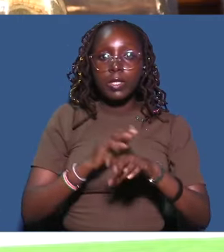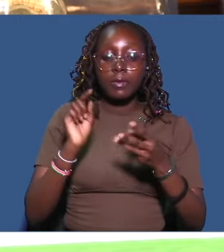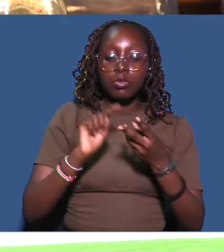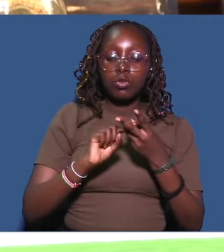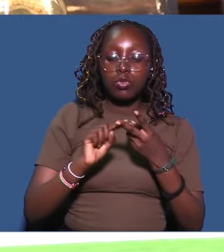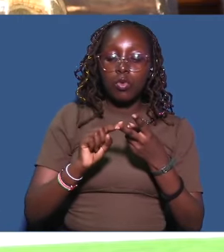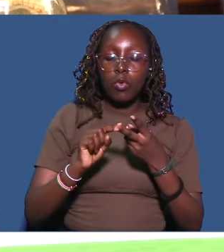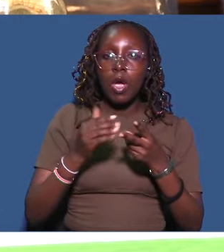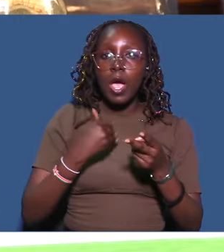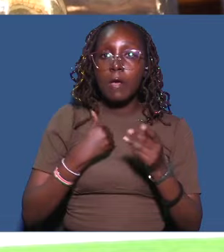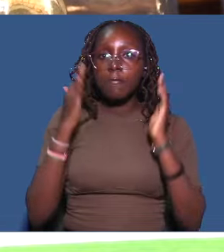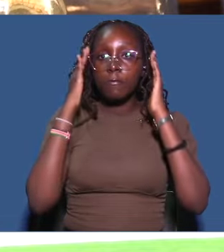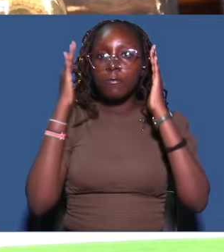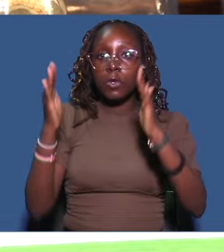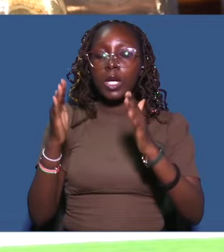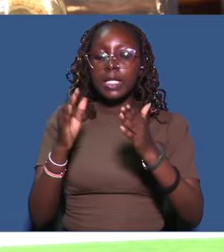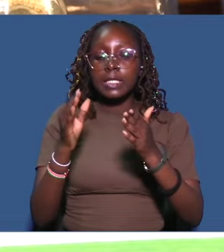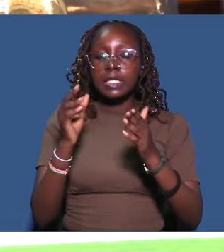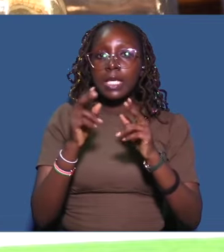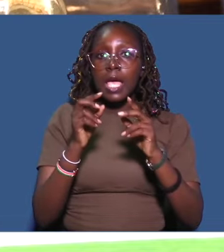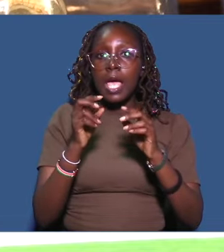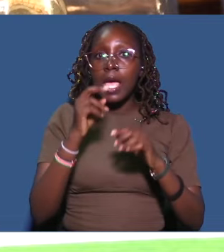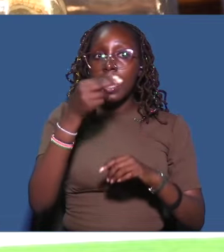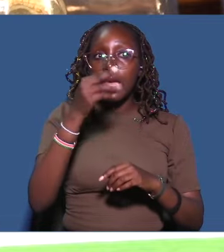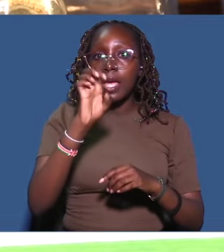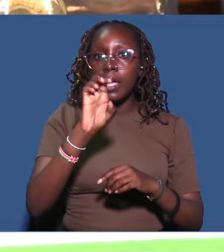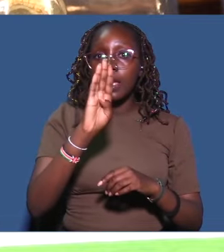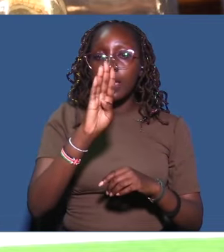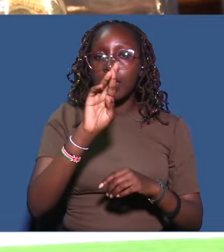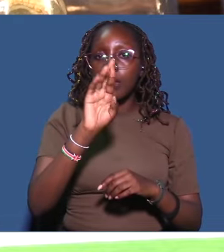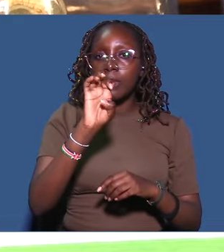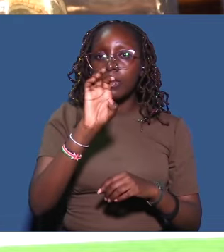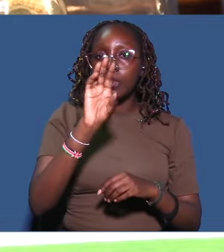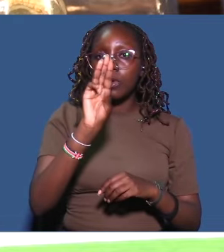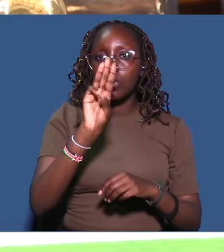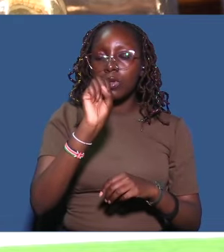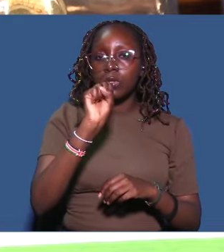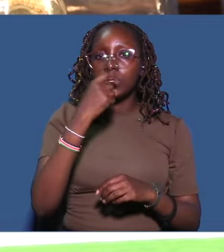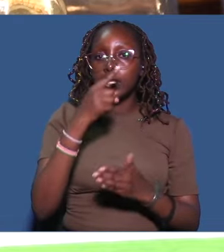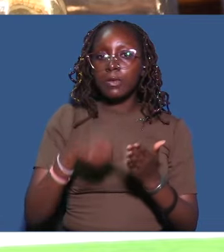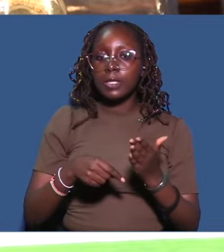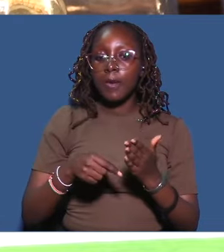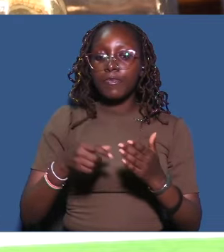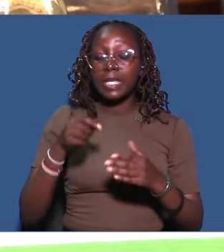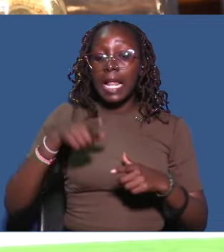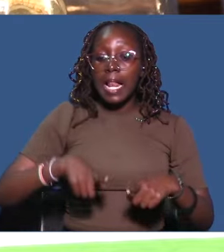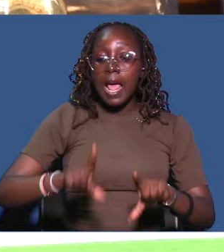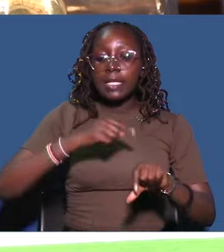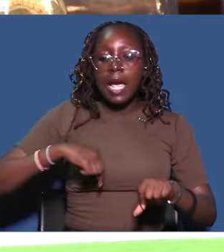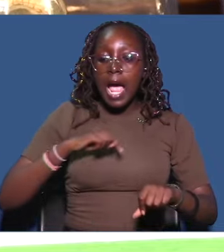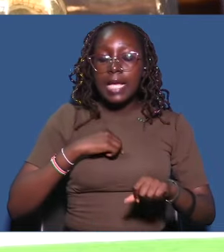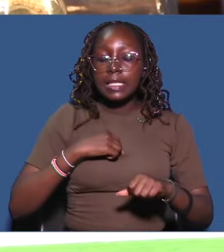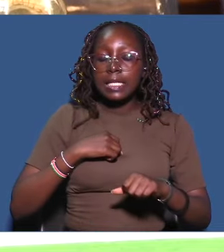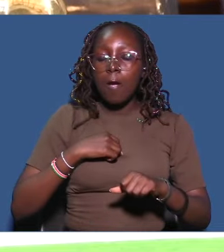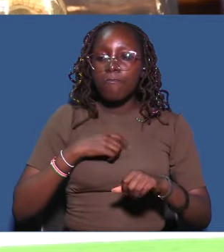know, what does Hebrews 1 say again? Let us run with perseverance the race that marked for us. We